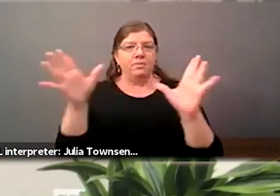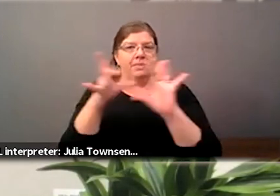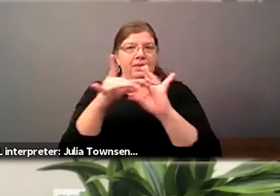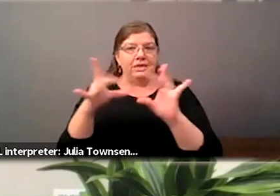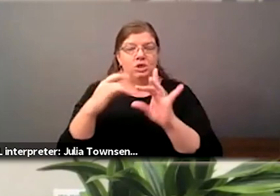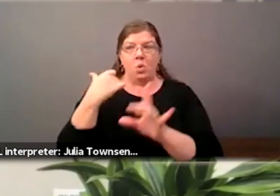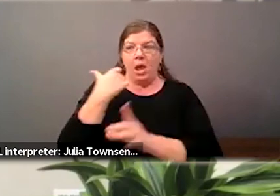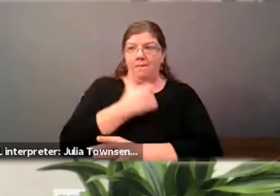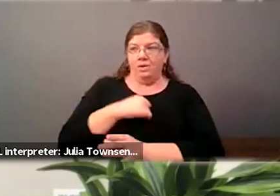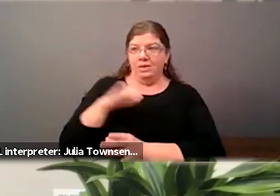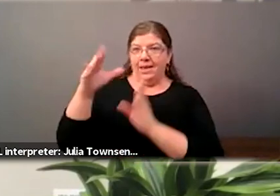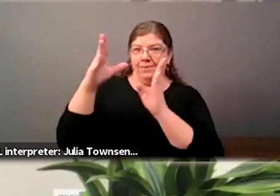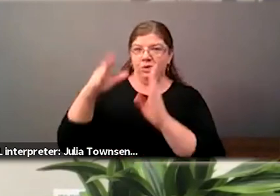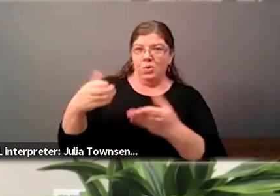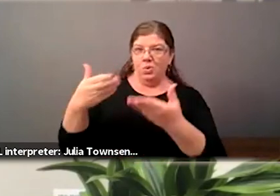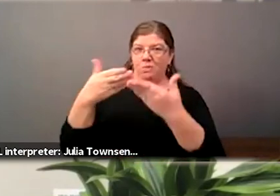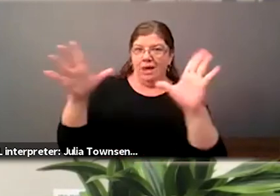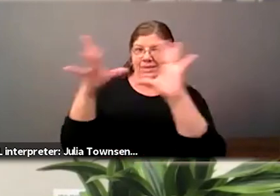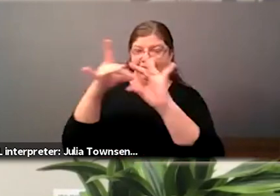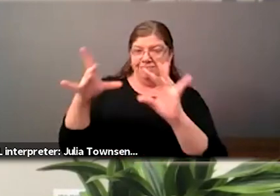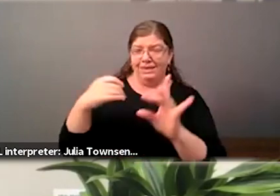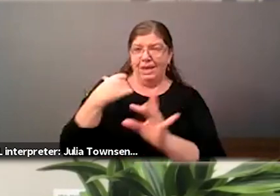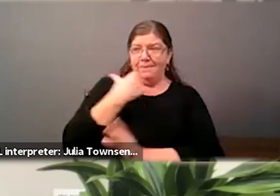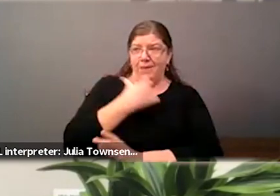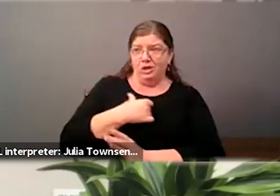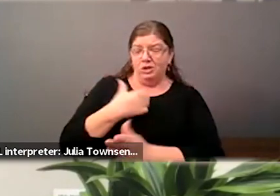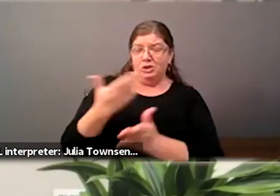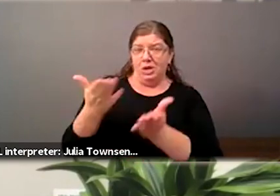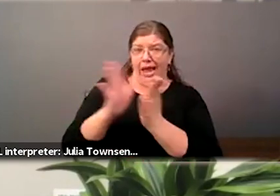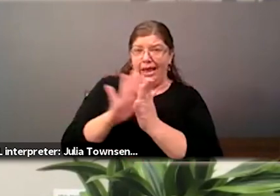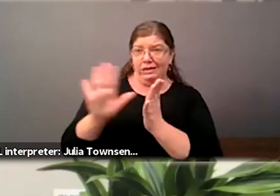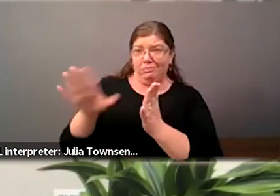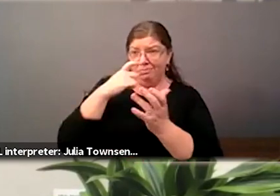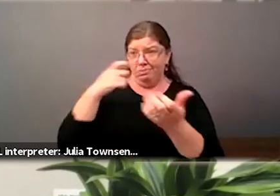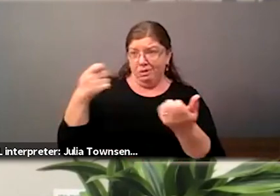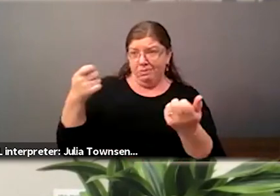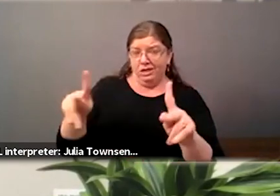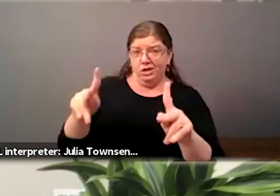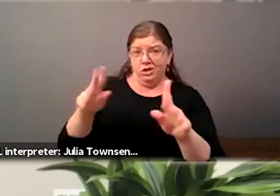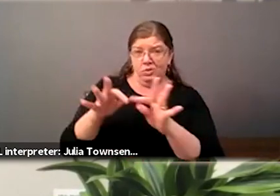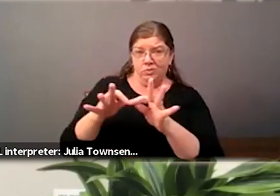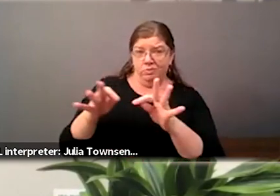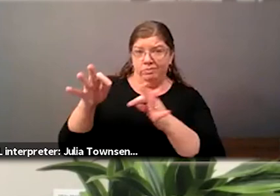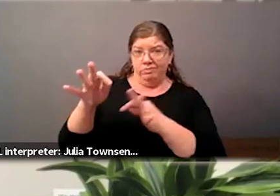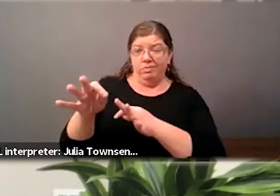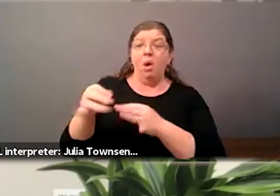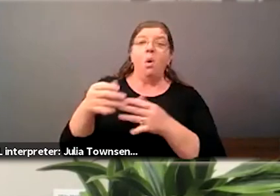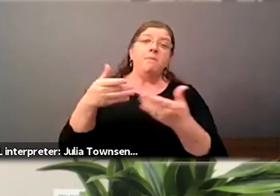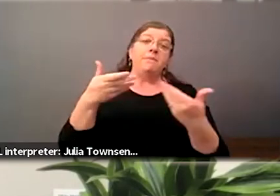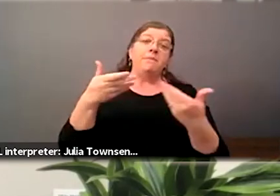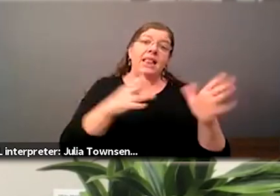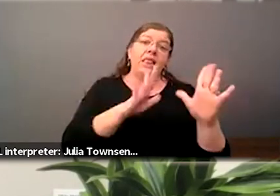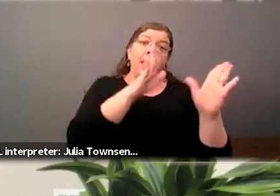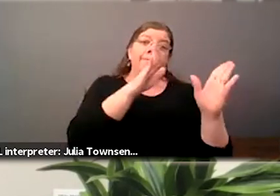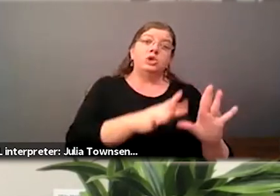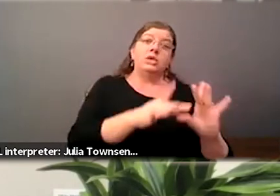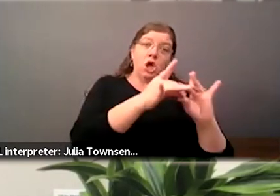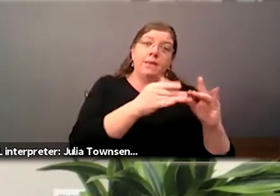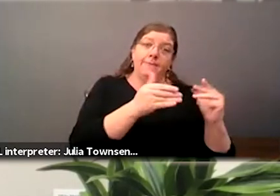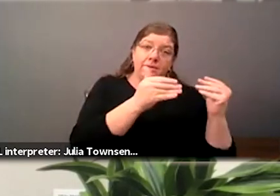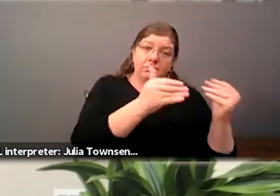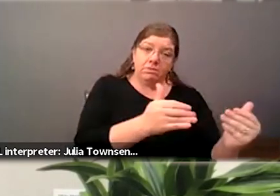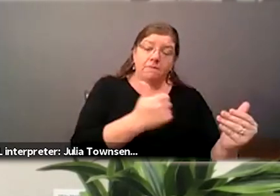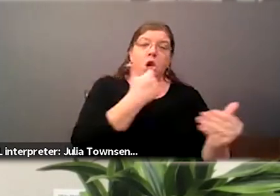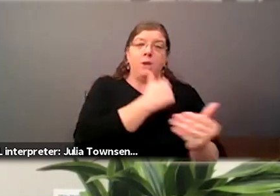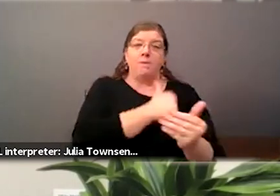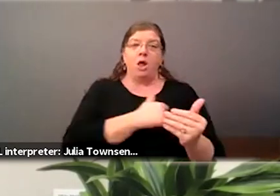apologize to the public speaker and like to ask for permission to maybe let the public speak their comment but also uh apologize